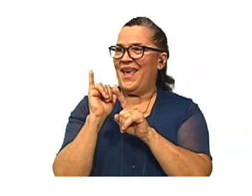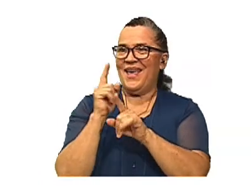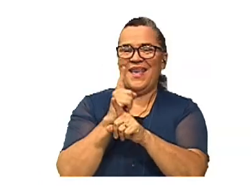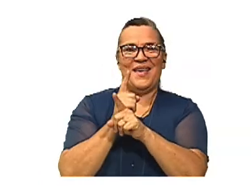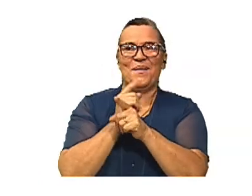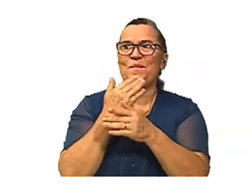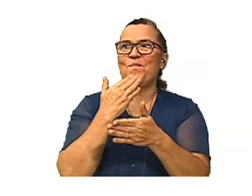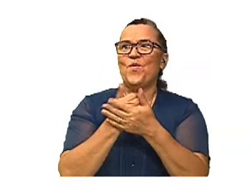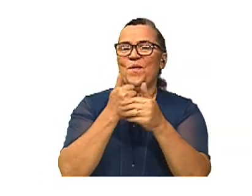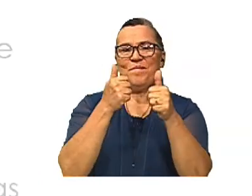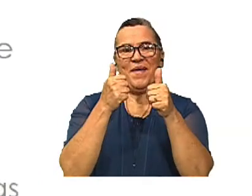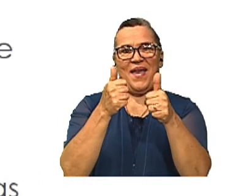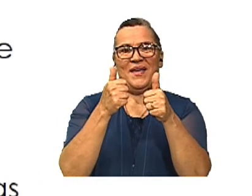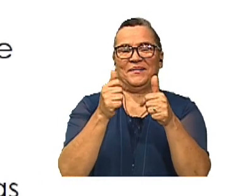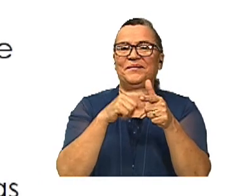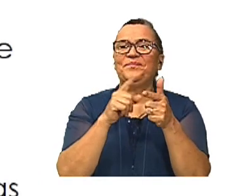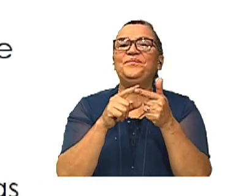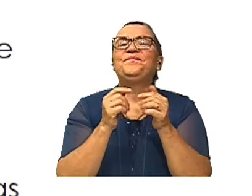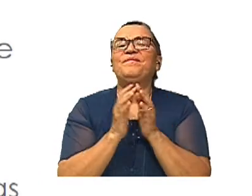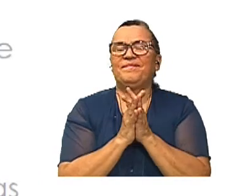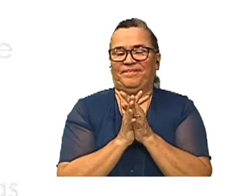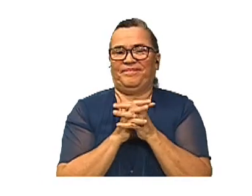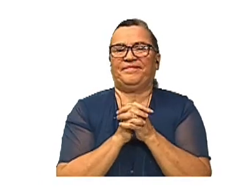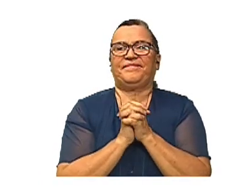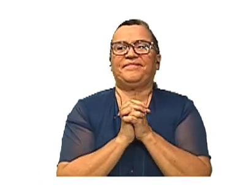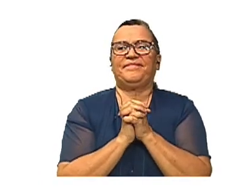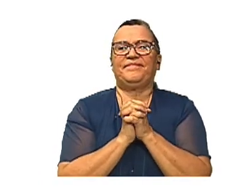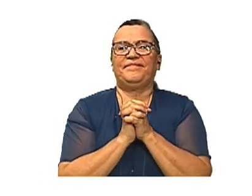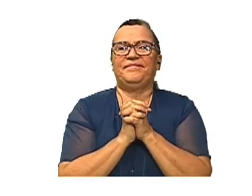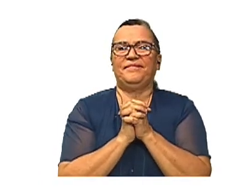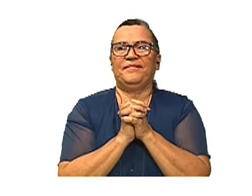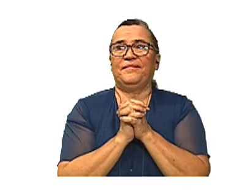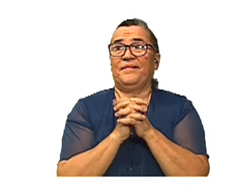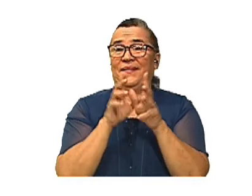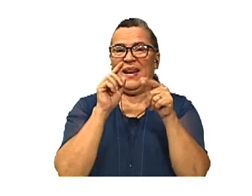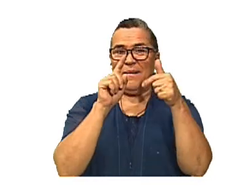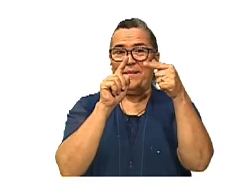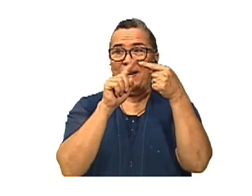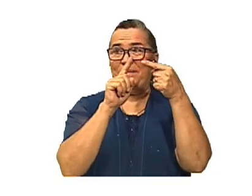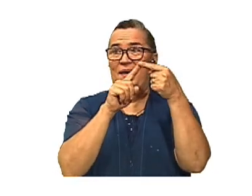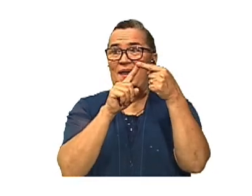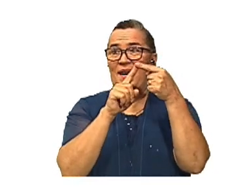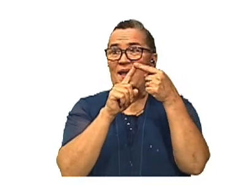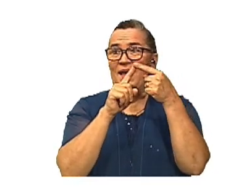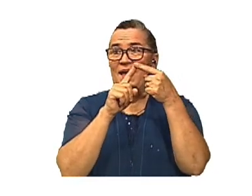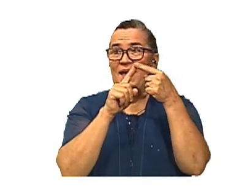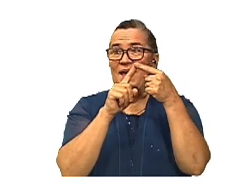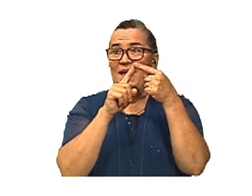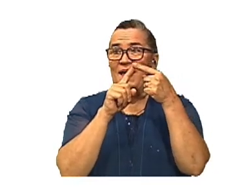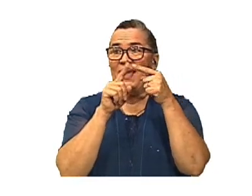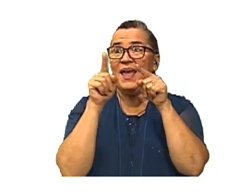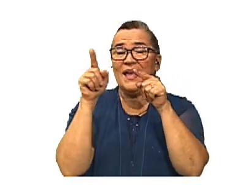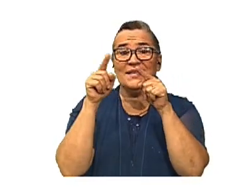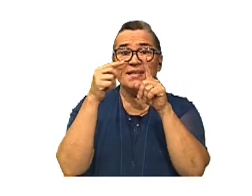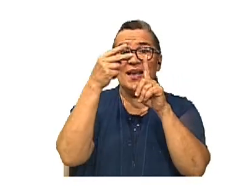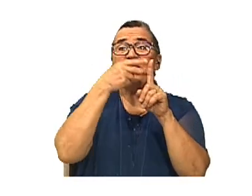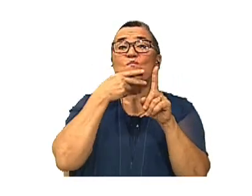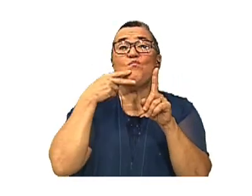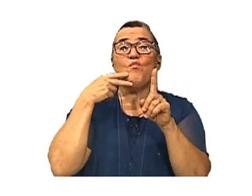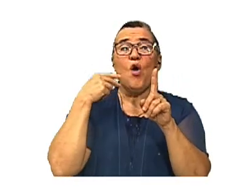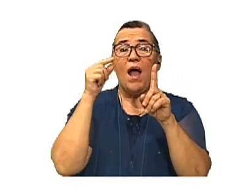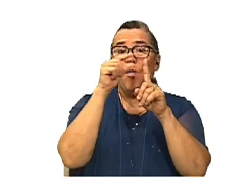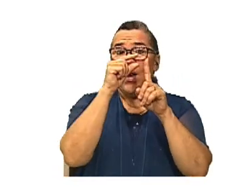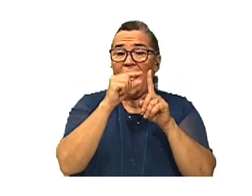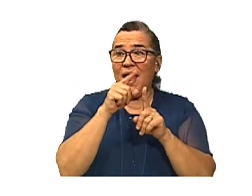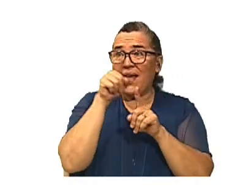Very good. Okay. Okay, that one. Excellent, guys. That's the vocabulary we